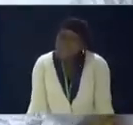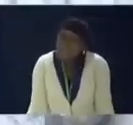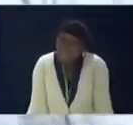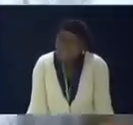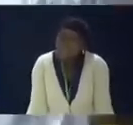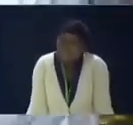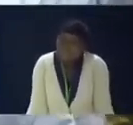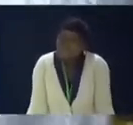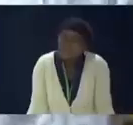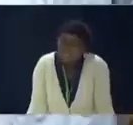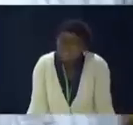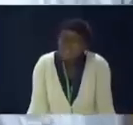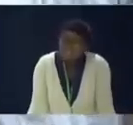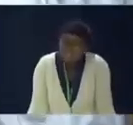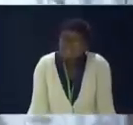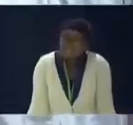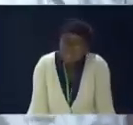future.